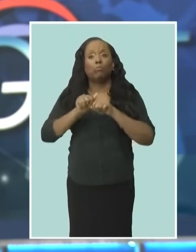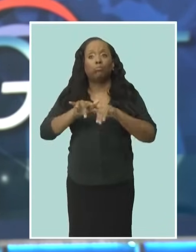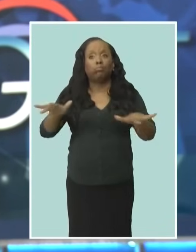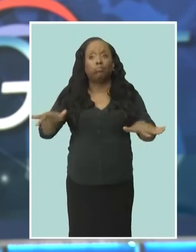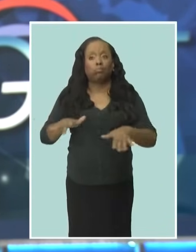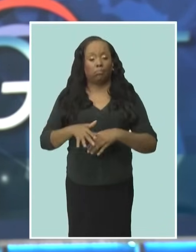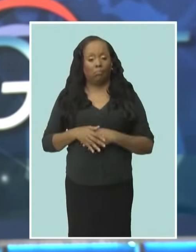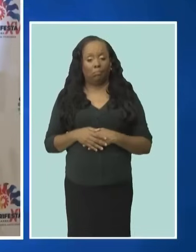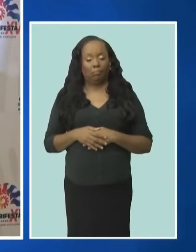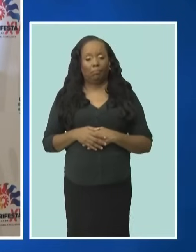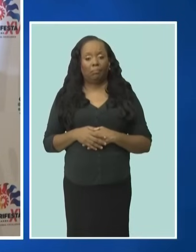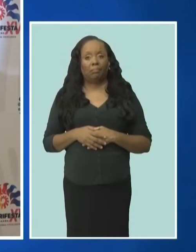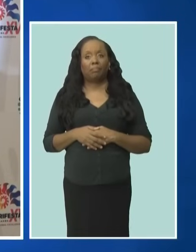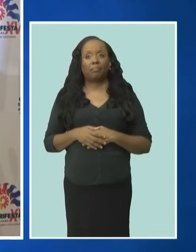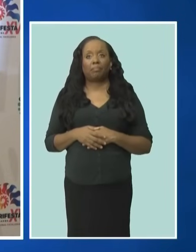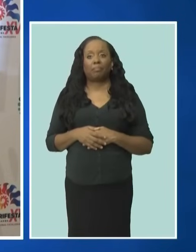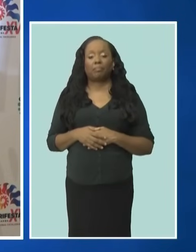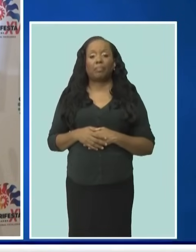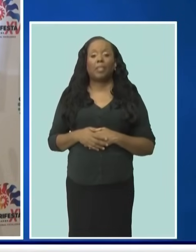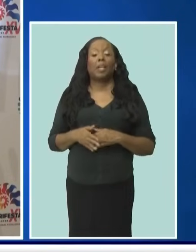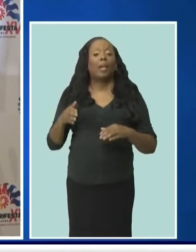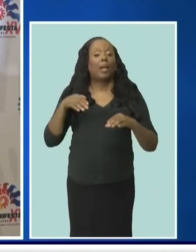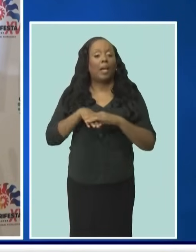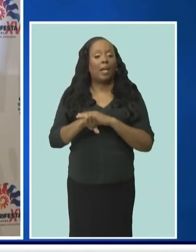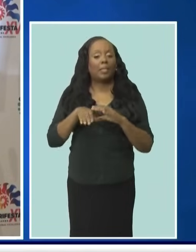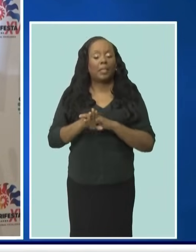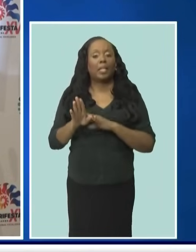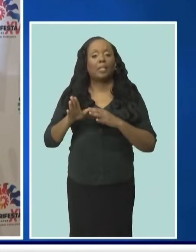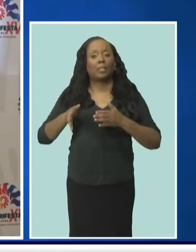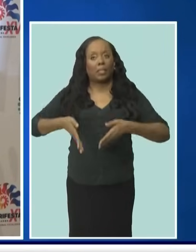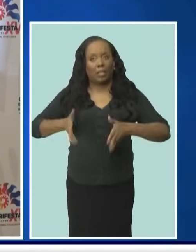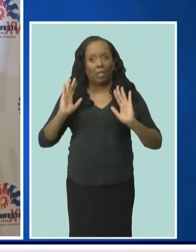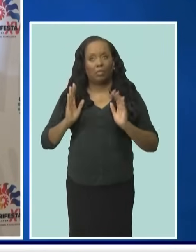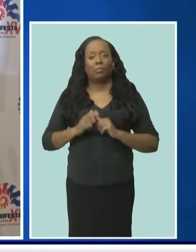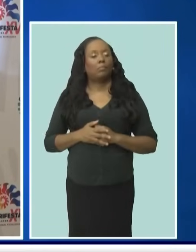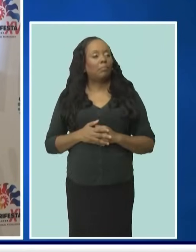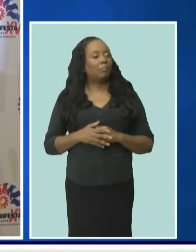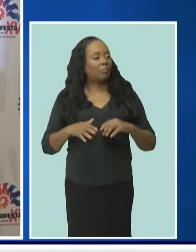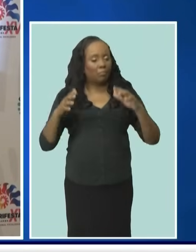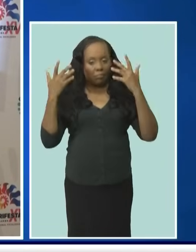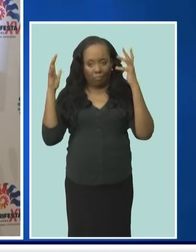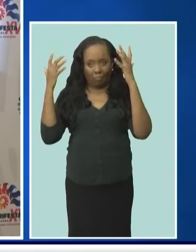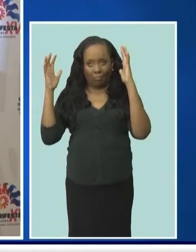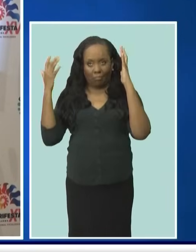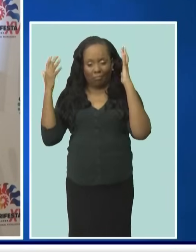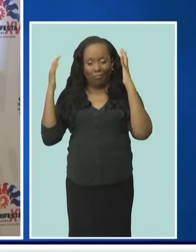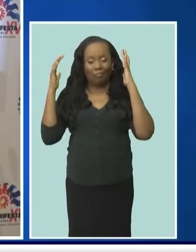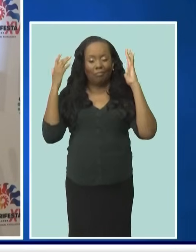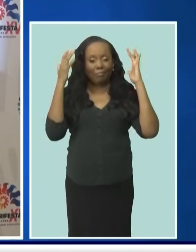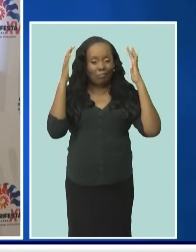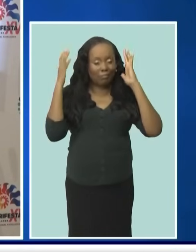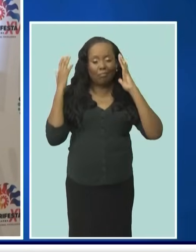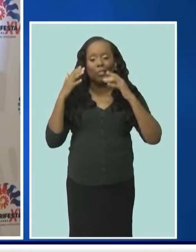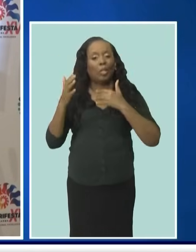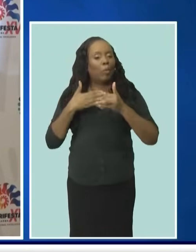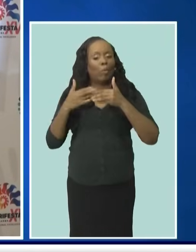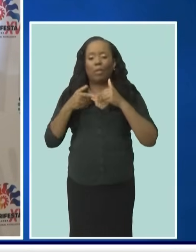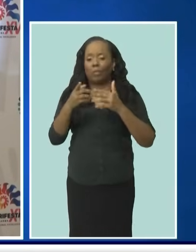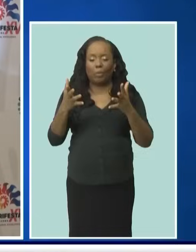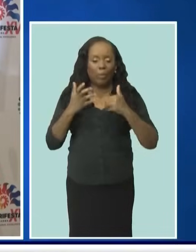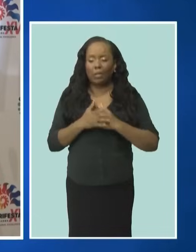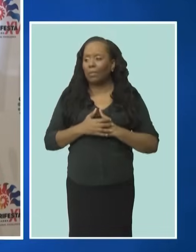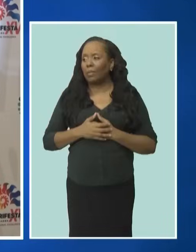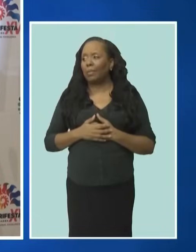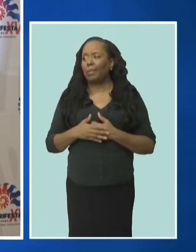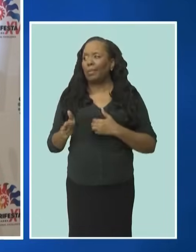masses. Access granted. Whatever you want and whatever bit of information you